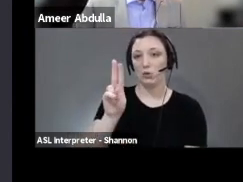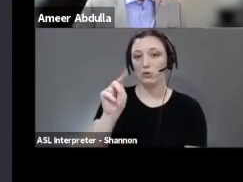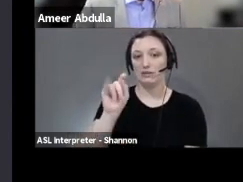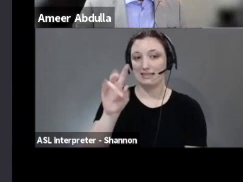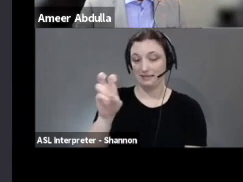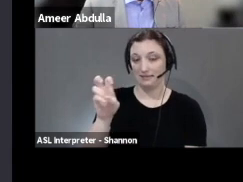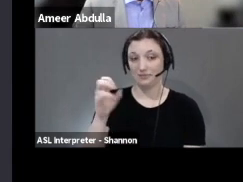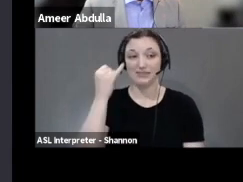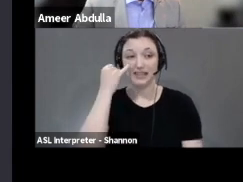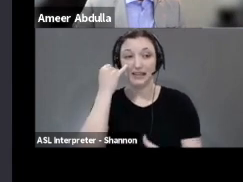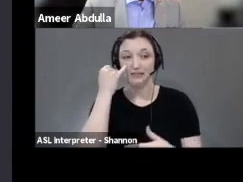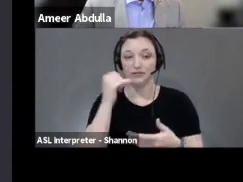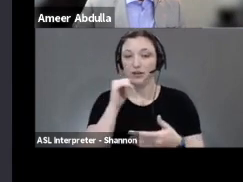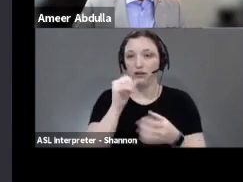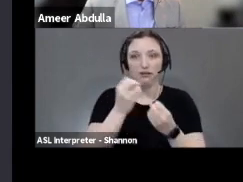the